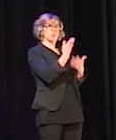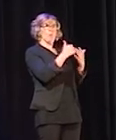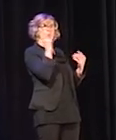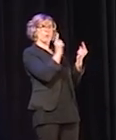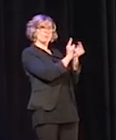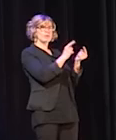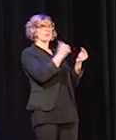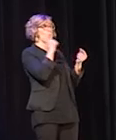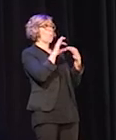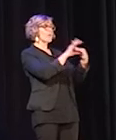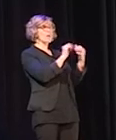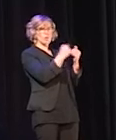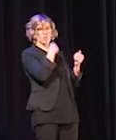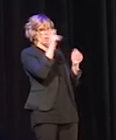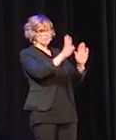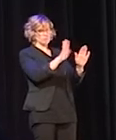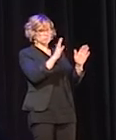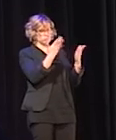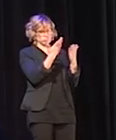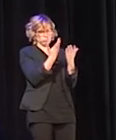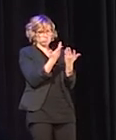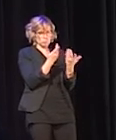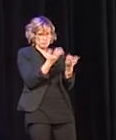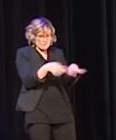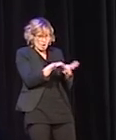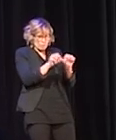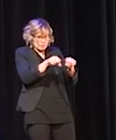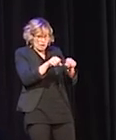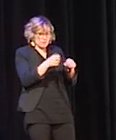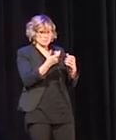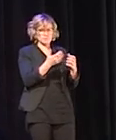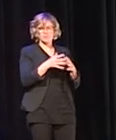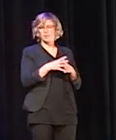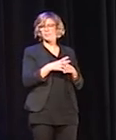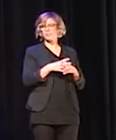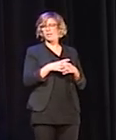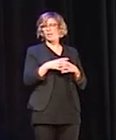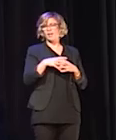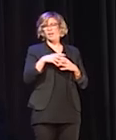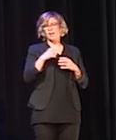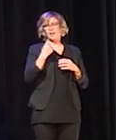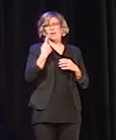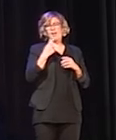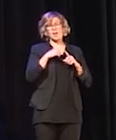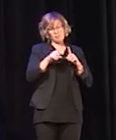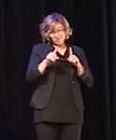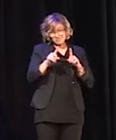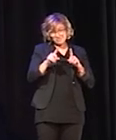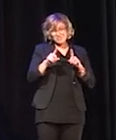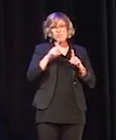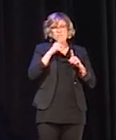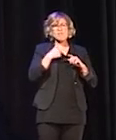I think that's invaluable, and it's important. That said, there is a fundamental